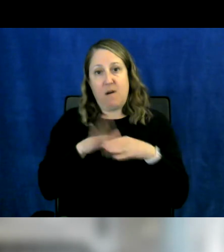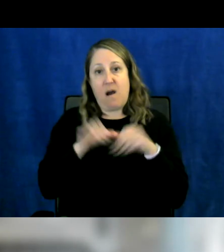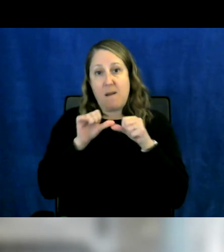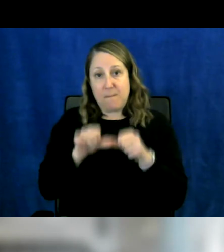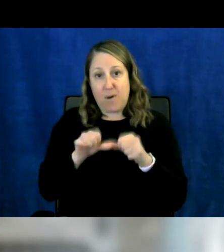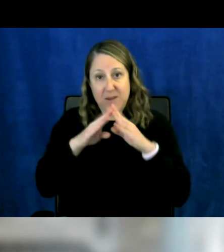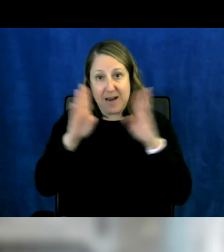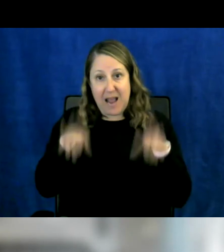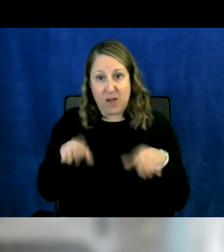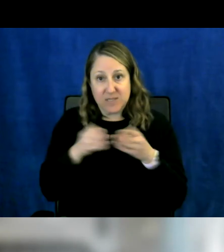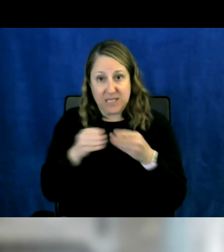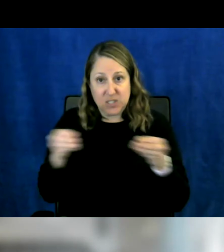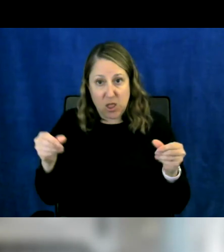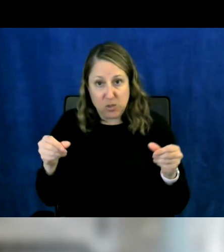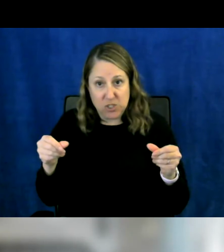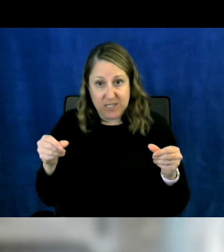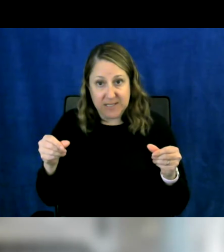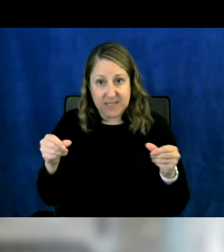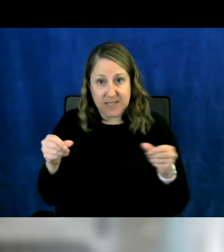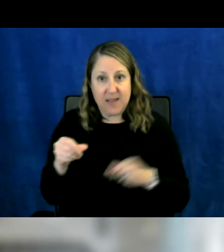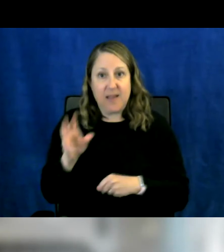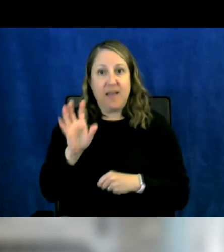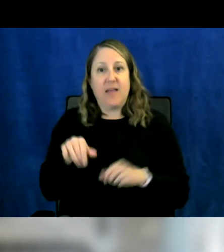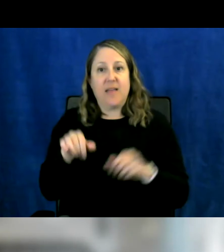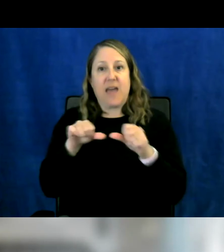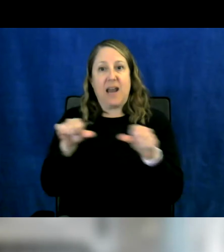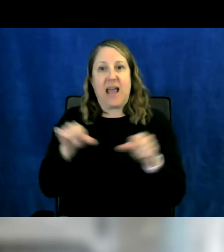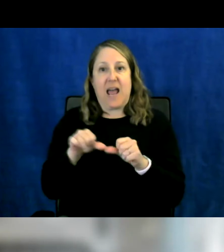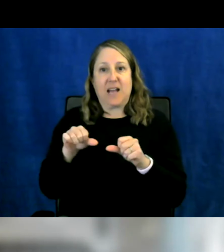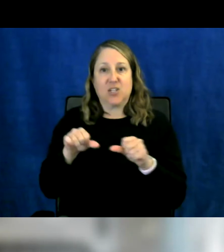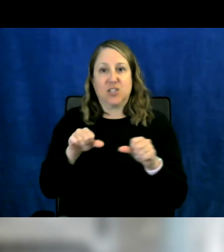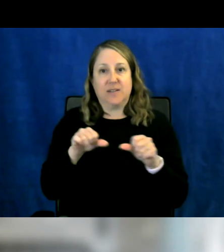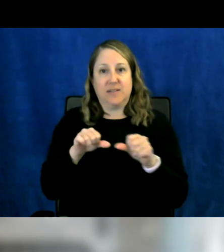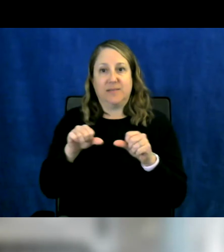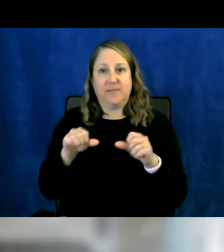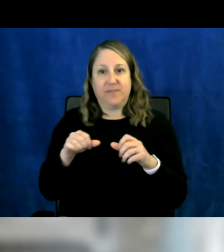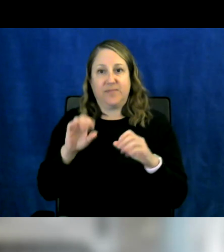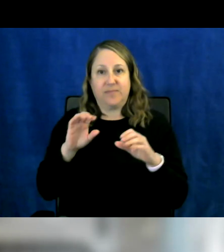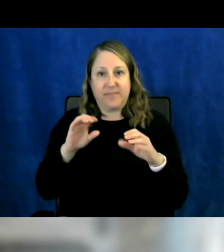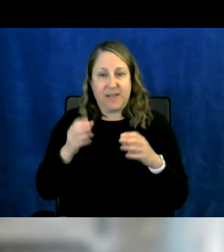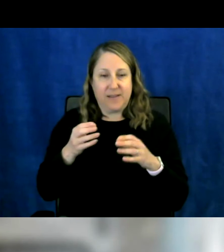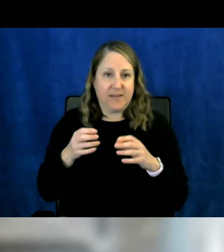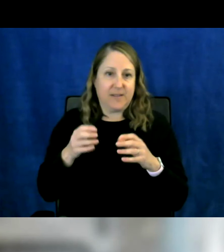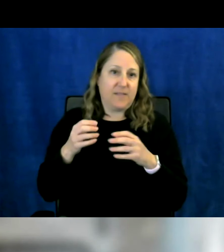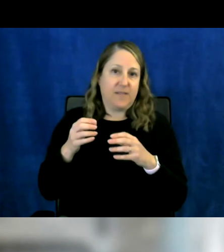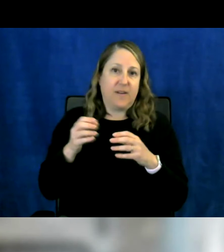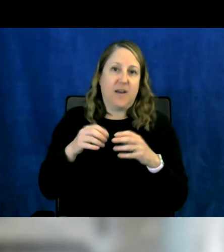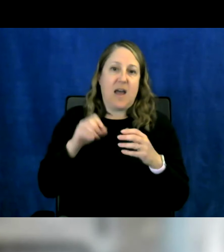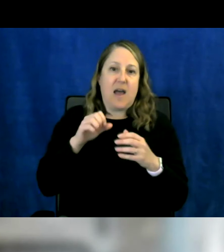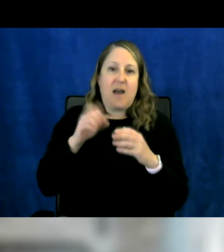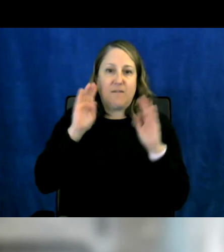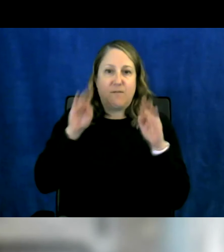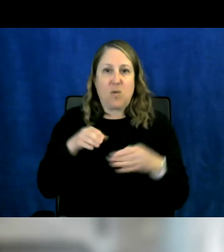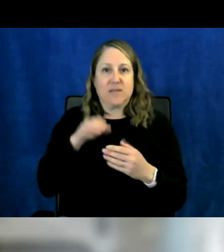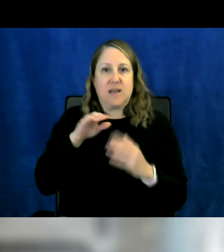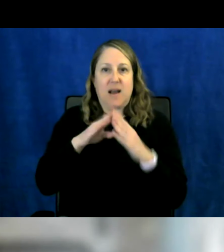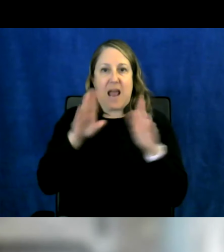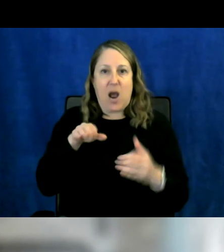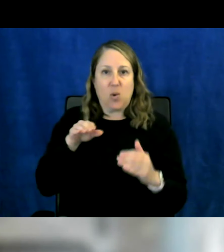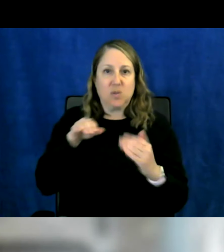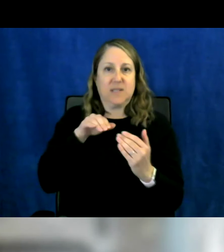solutions. This action area includes activities focused on strengthening housing first approaches and expanding